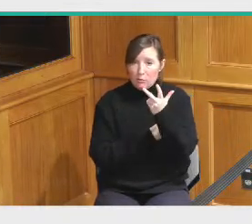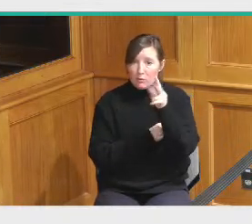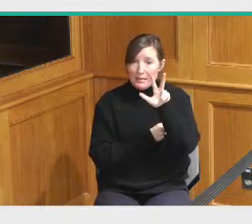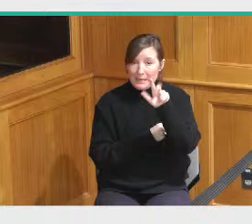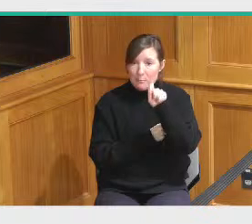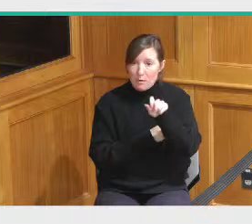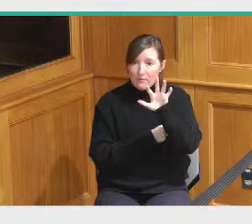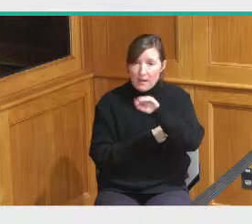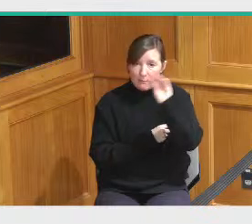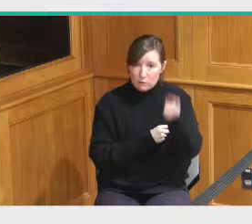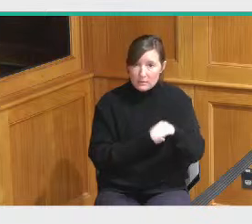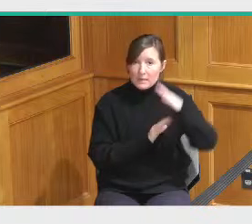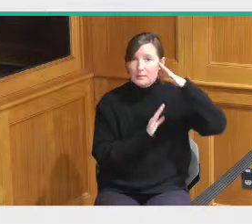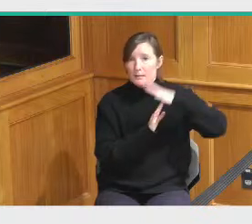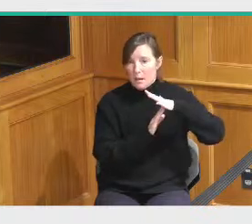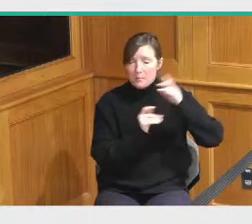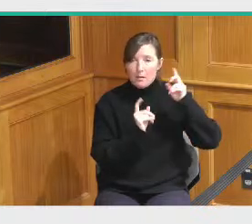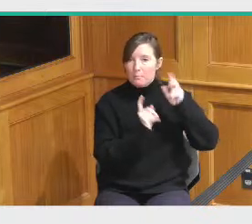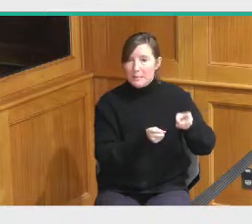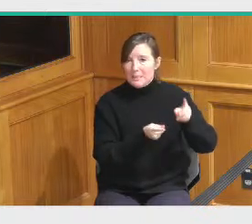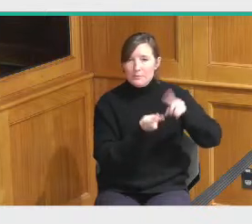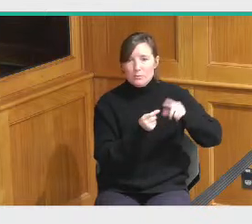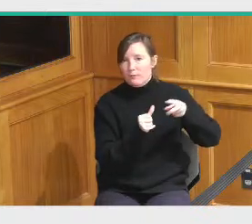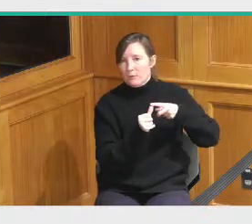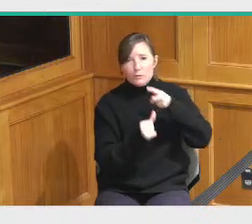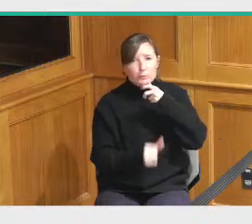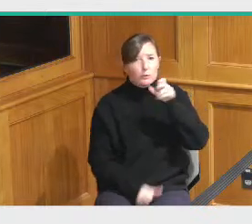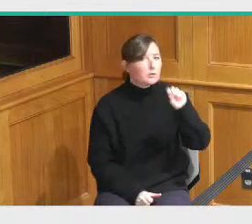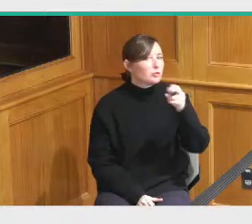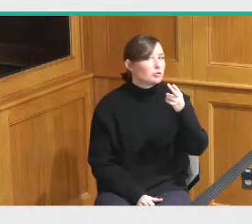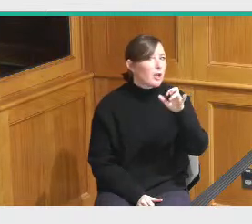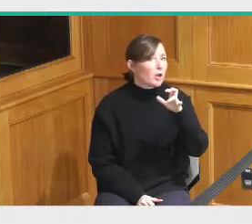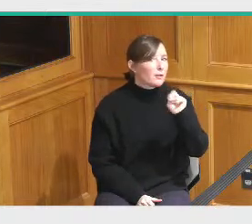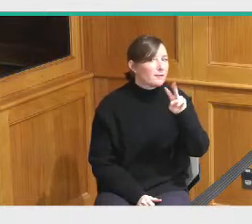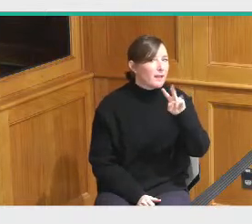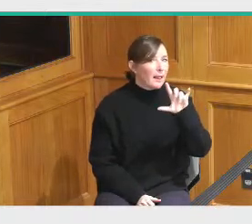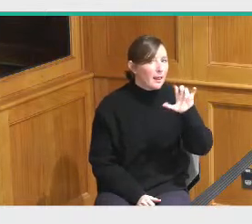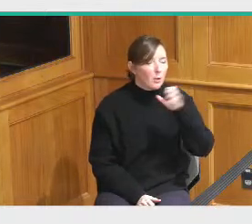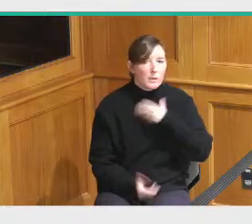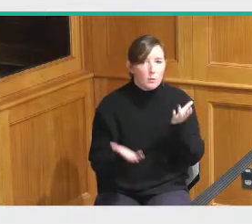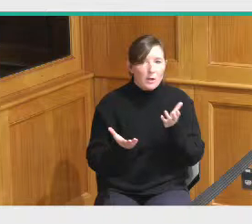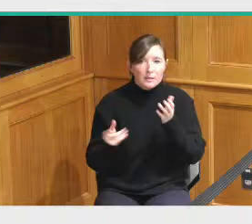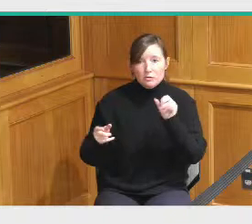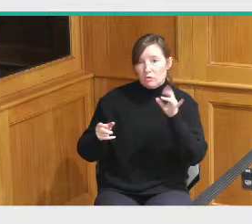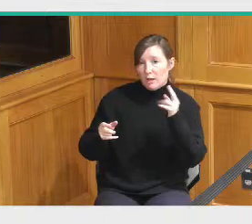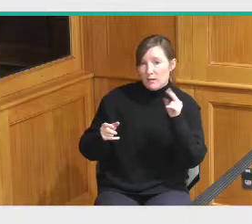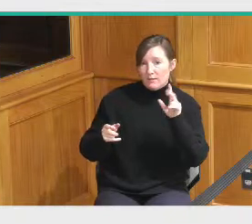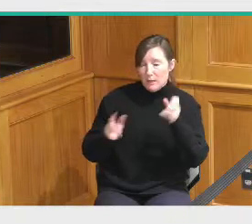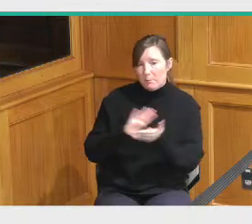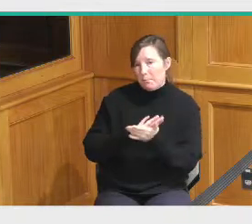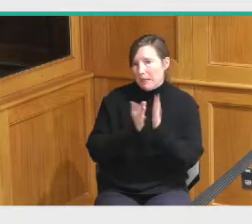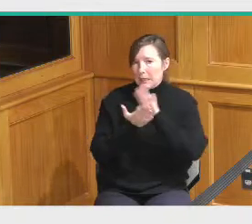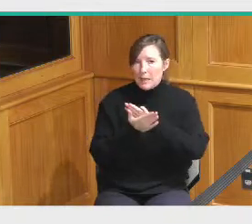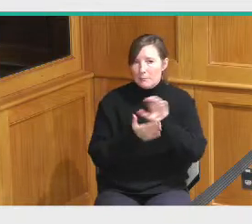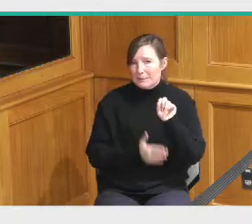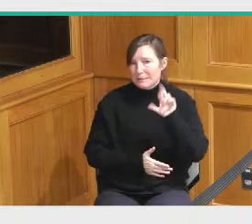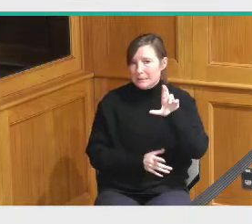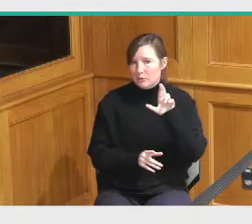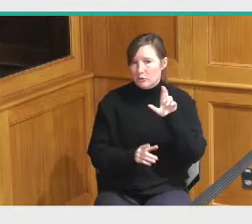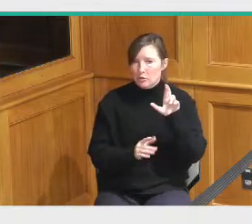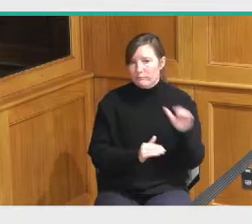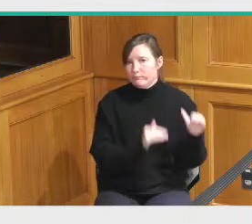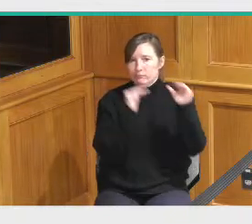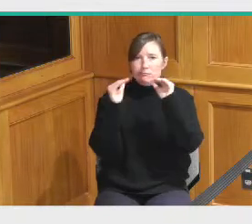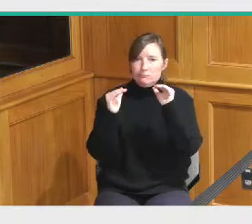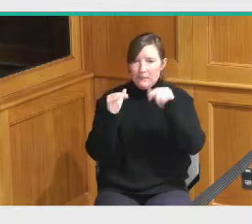3.5% TOT would go first to Sharonville. So we have actually elevated Sharonville into a senior position in this financing.